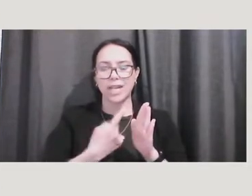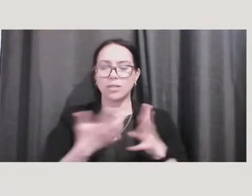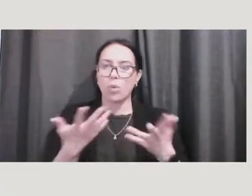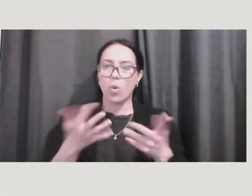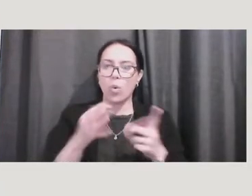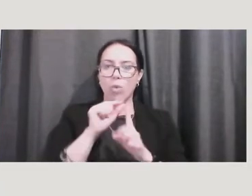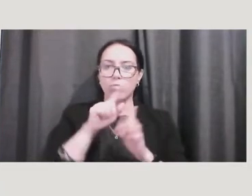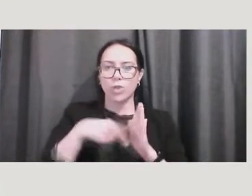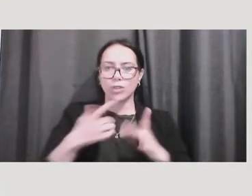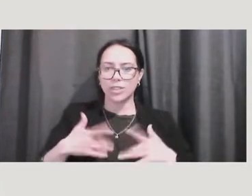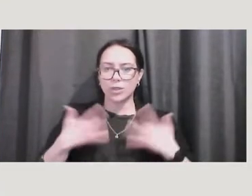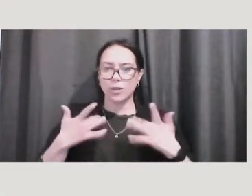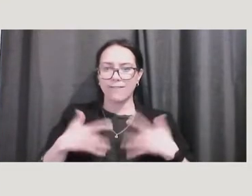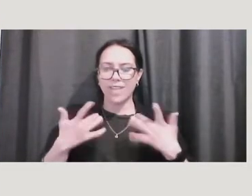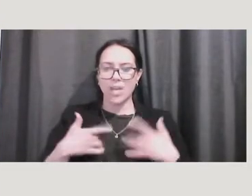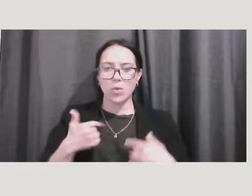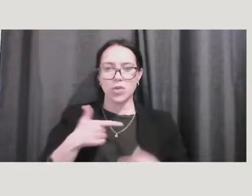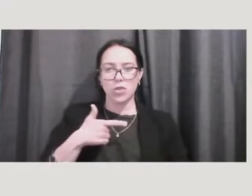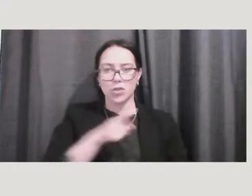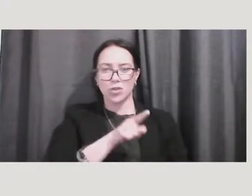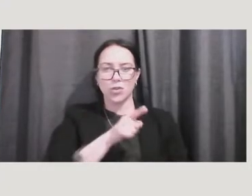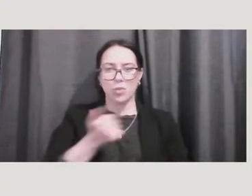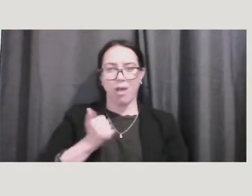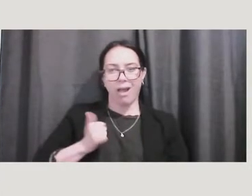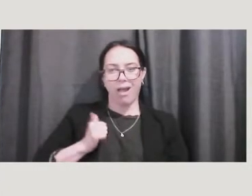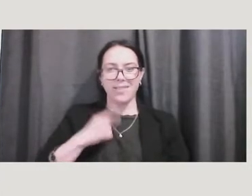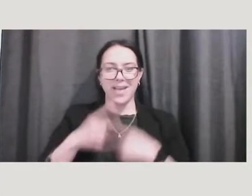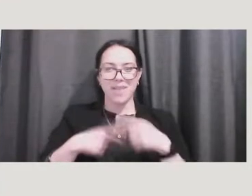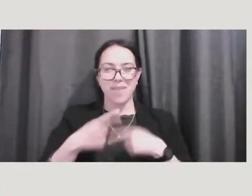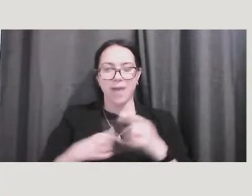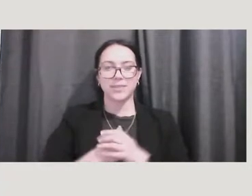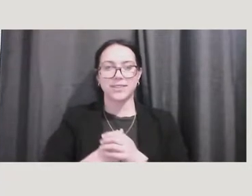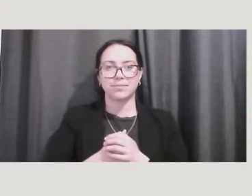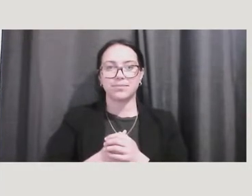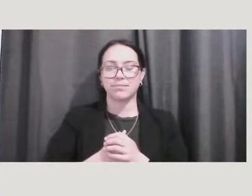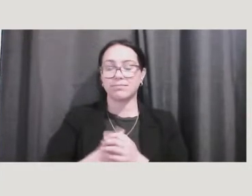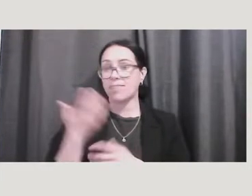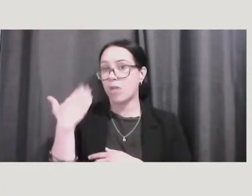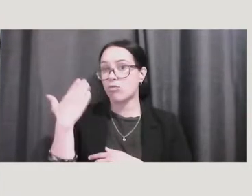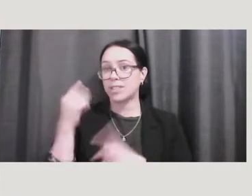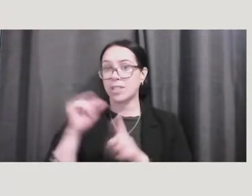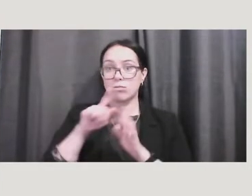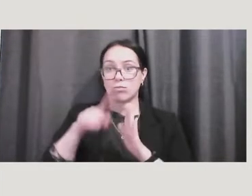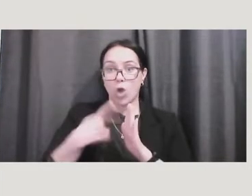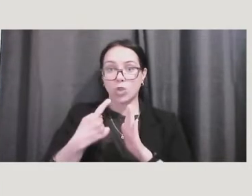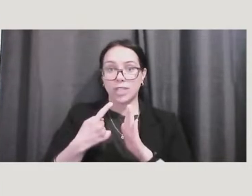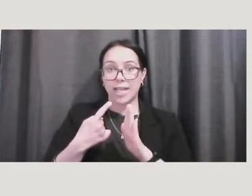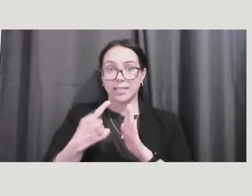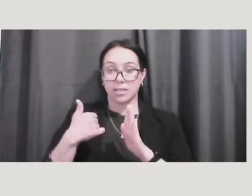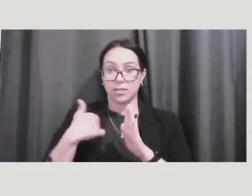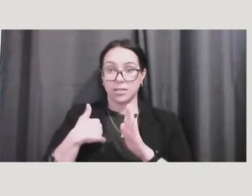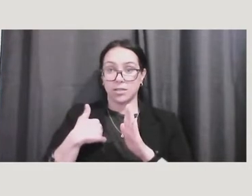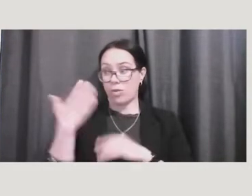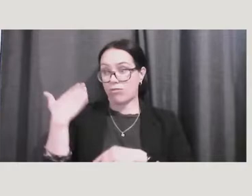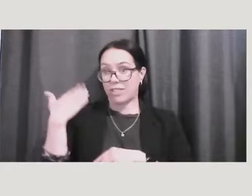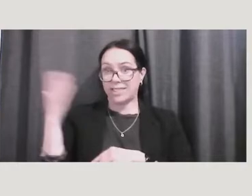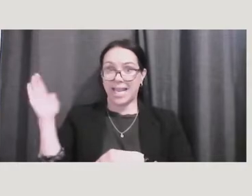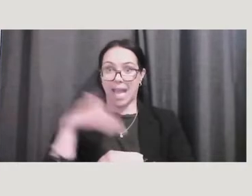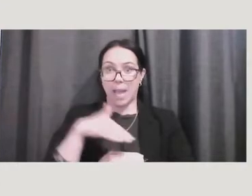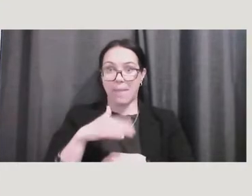you can you you would Skype about um so my recent project is the one that we just returned back from